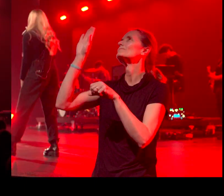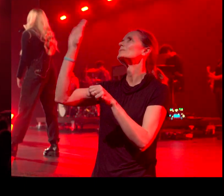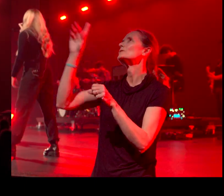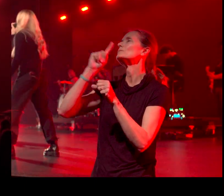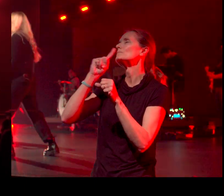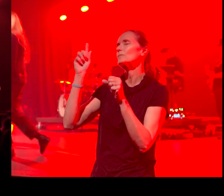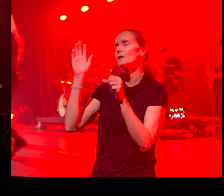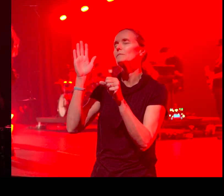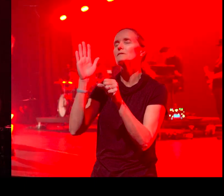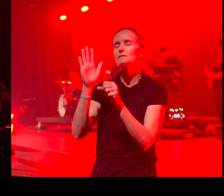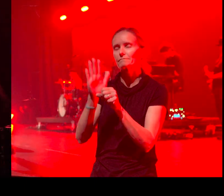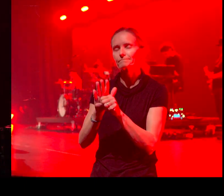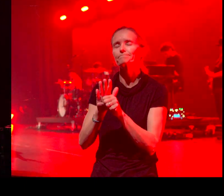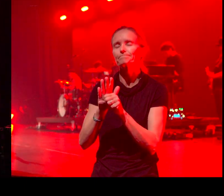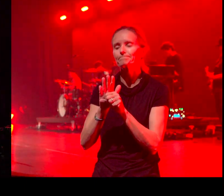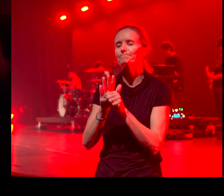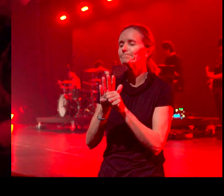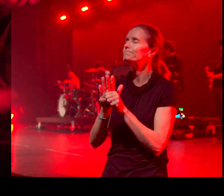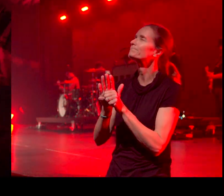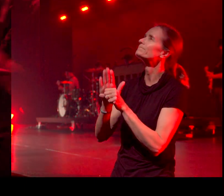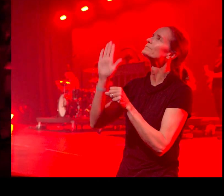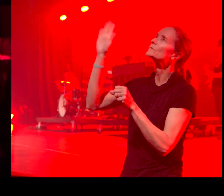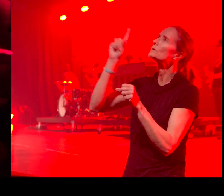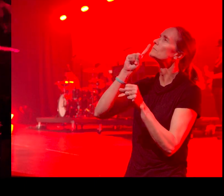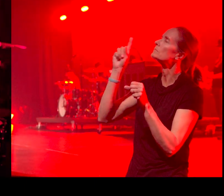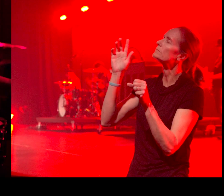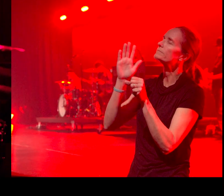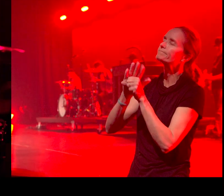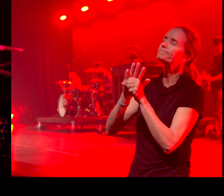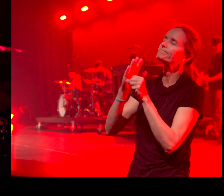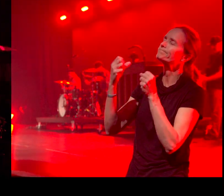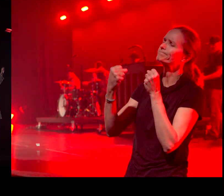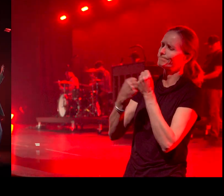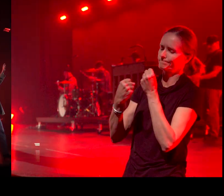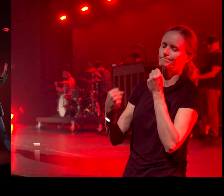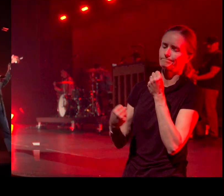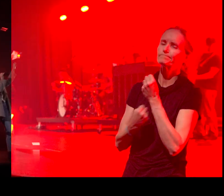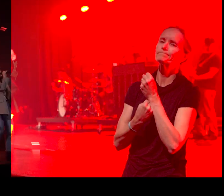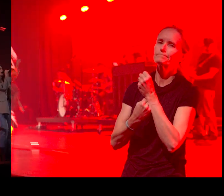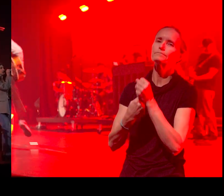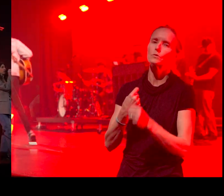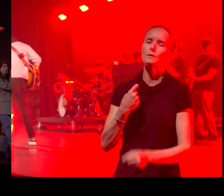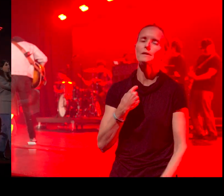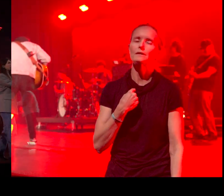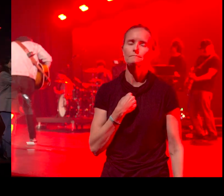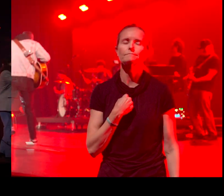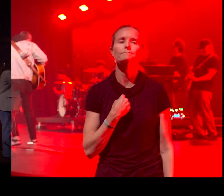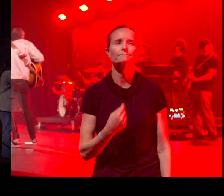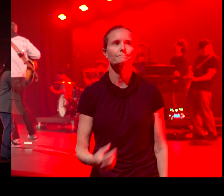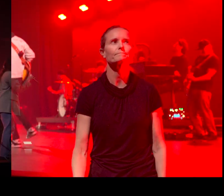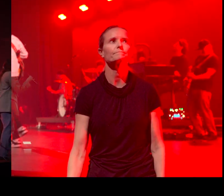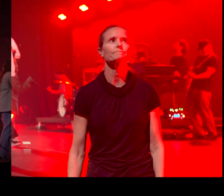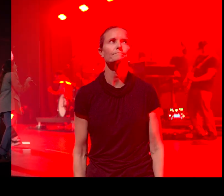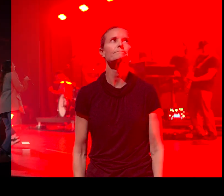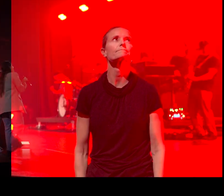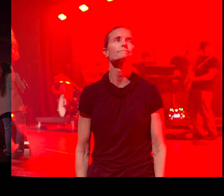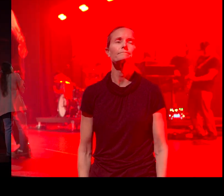standing tall on your promises. Standing tall on your promises.